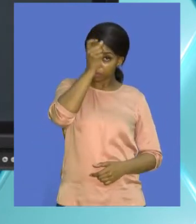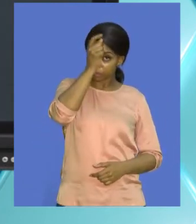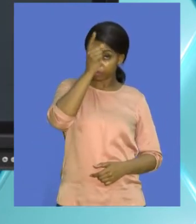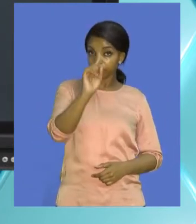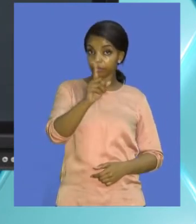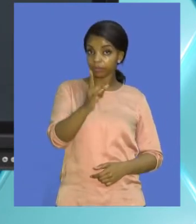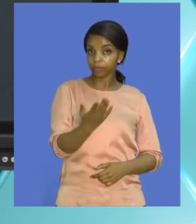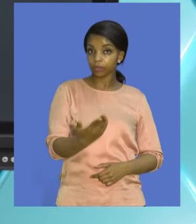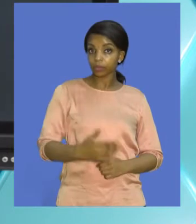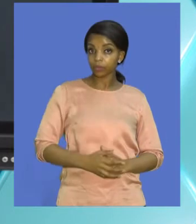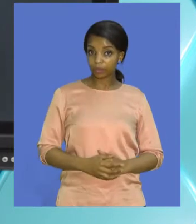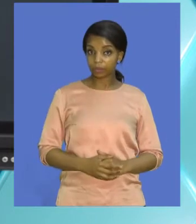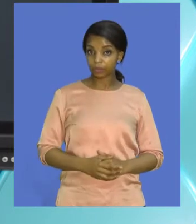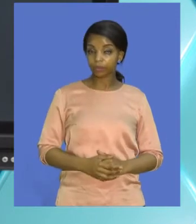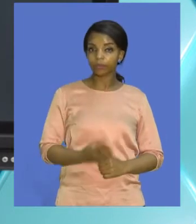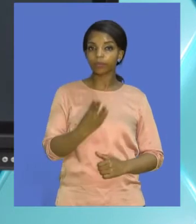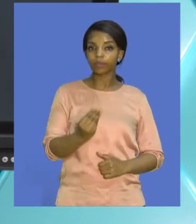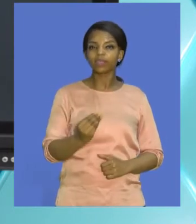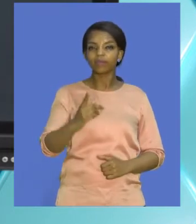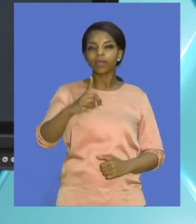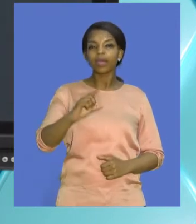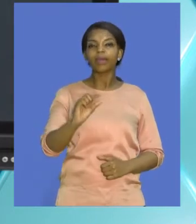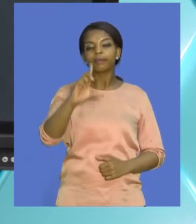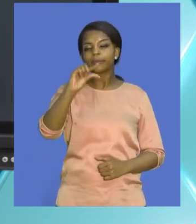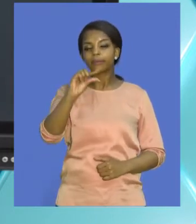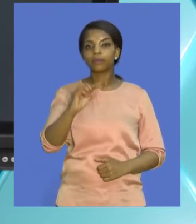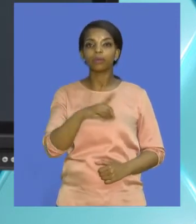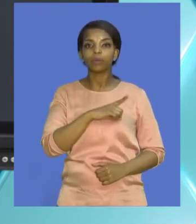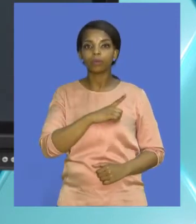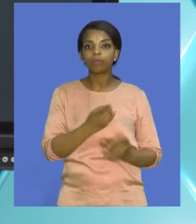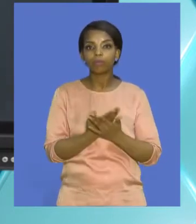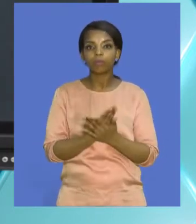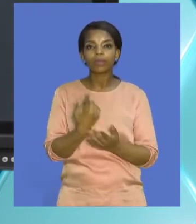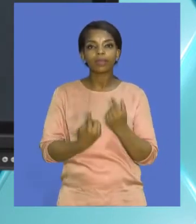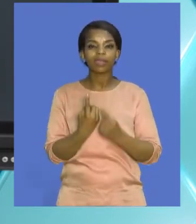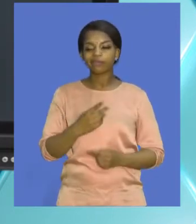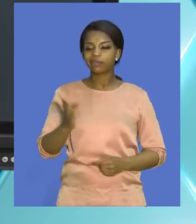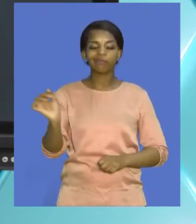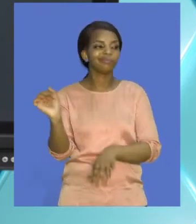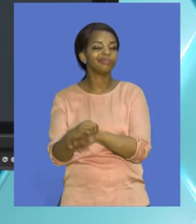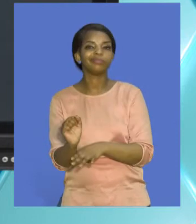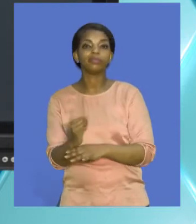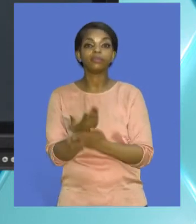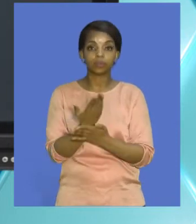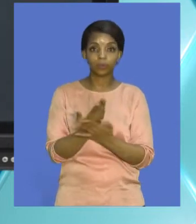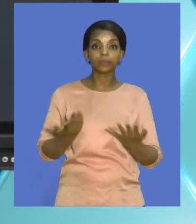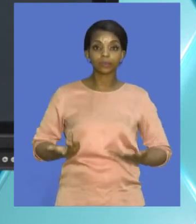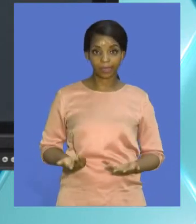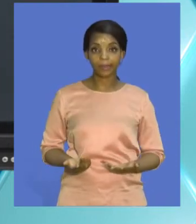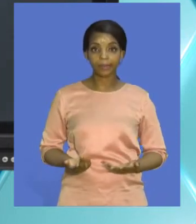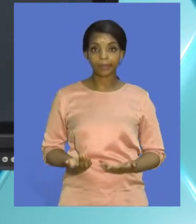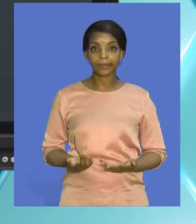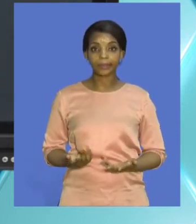charges are actually very minute particles, such that we can even ignore the internal diameter of each one of them. So